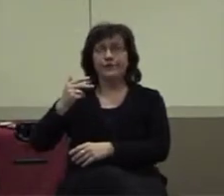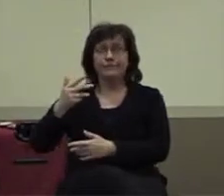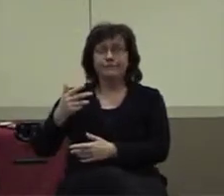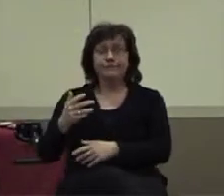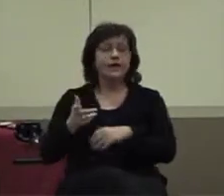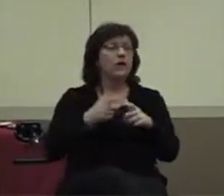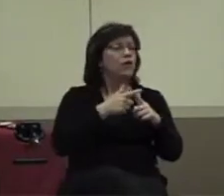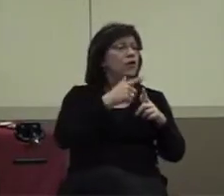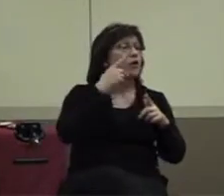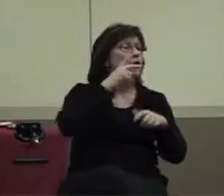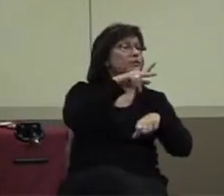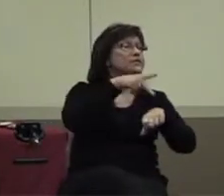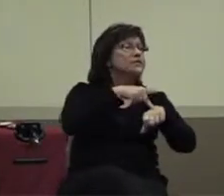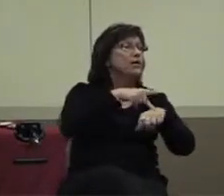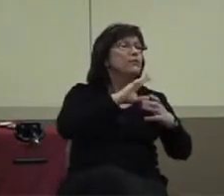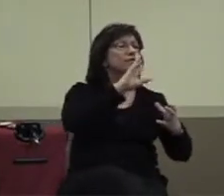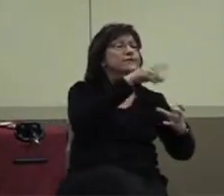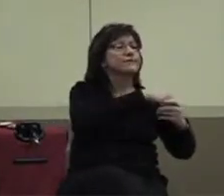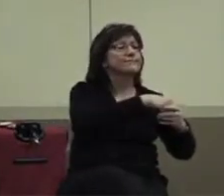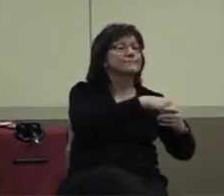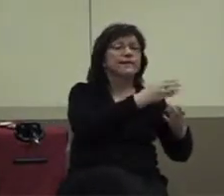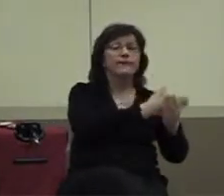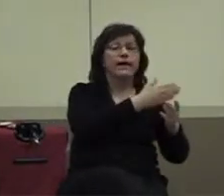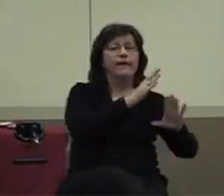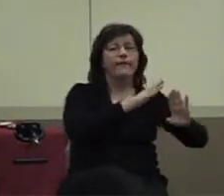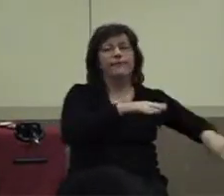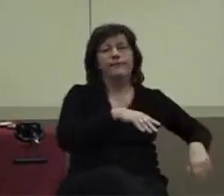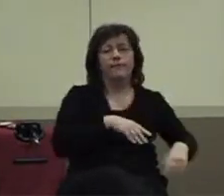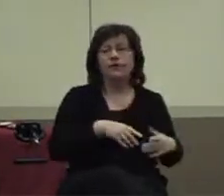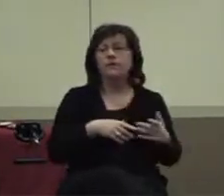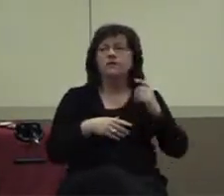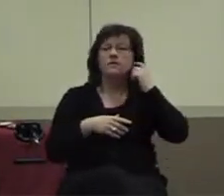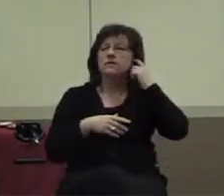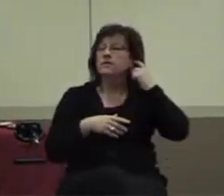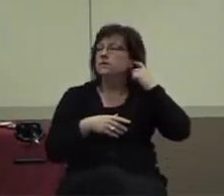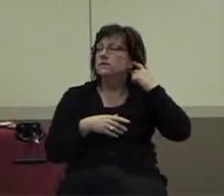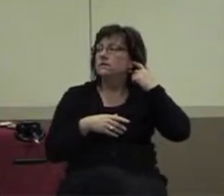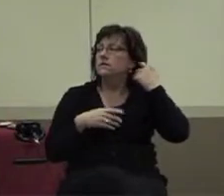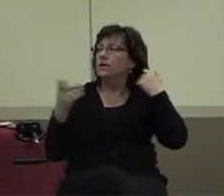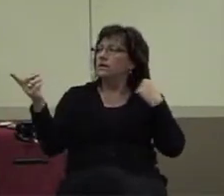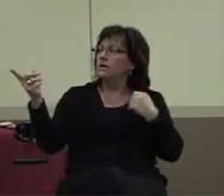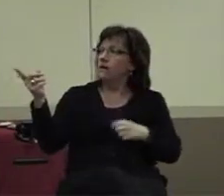cabinet drawer. What I say is, and you can take off, oh, I did take it off for you.